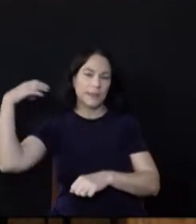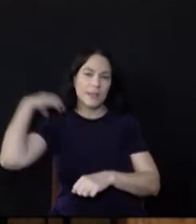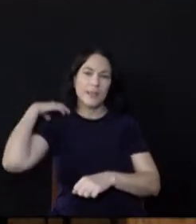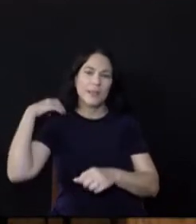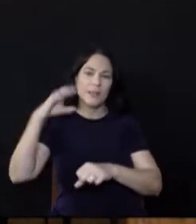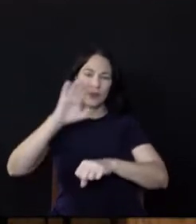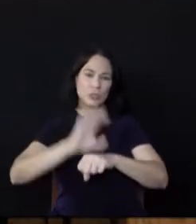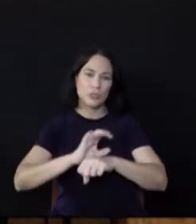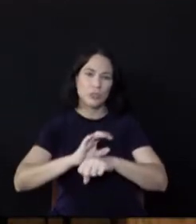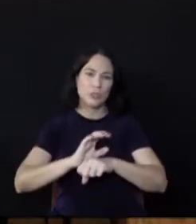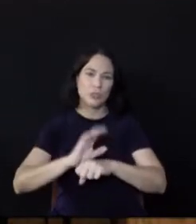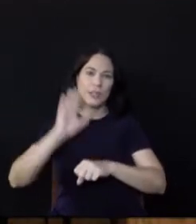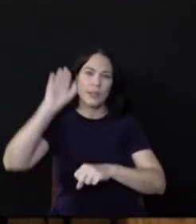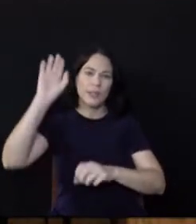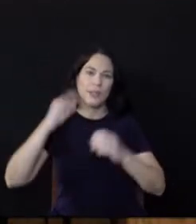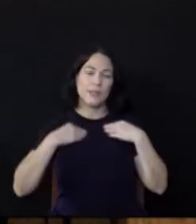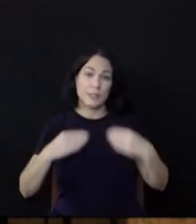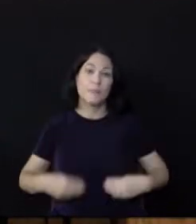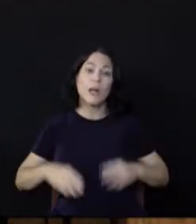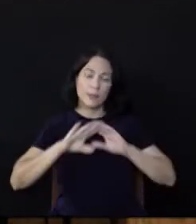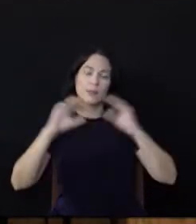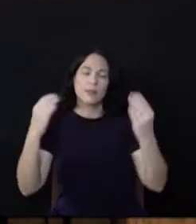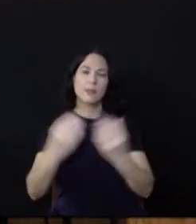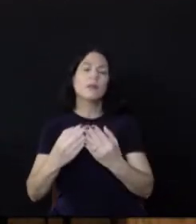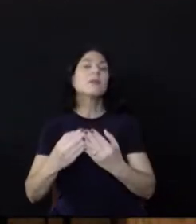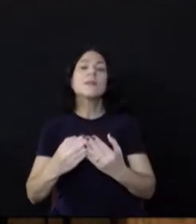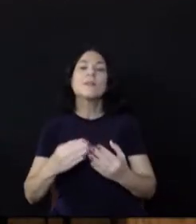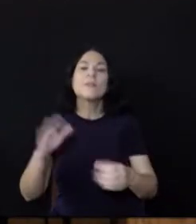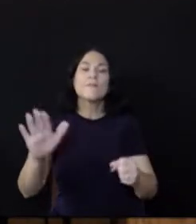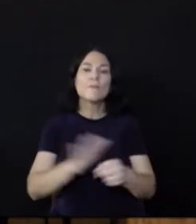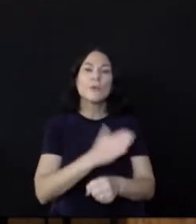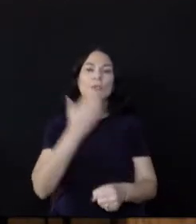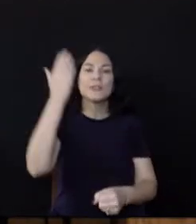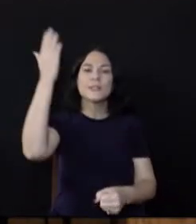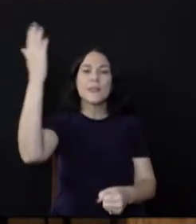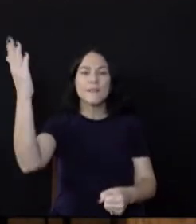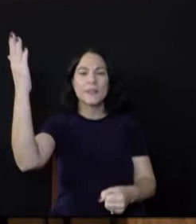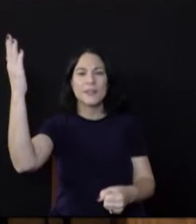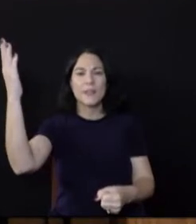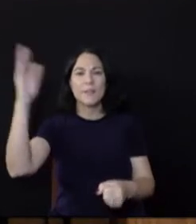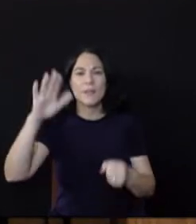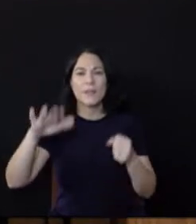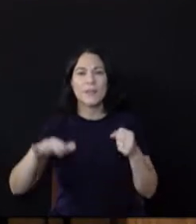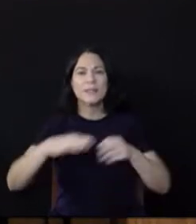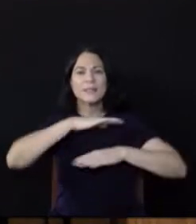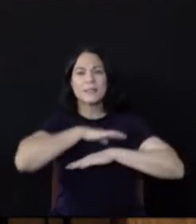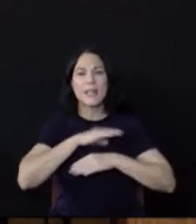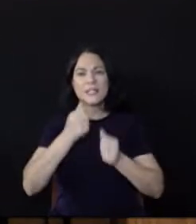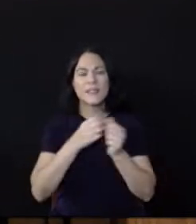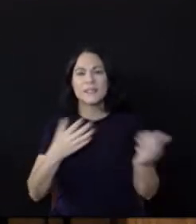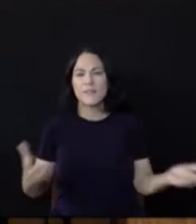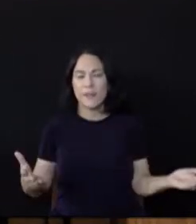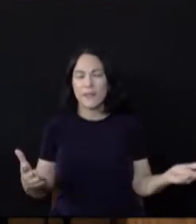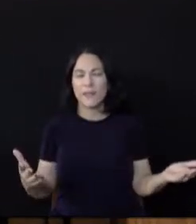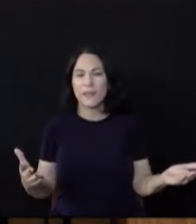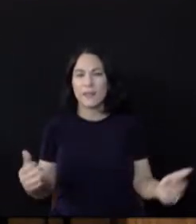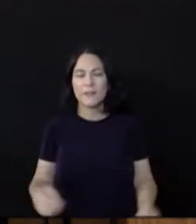his body, the fullness of him who fills everything in every way.